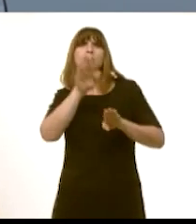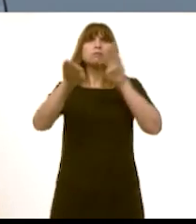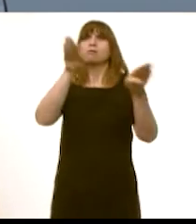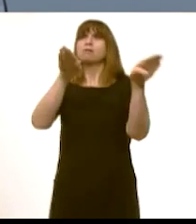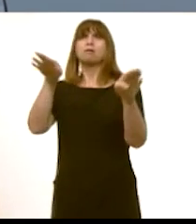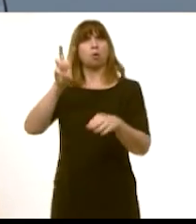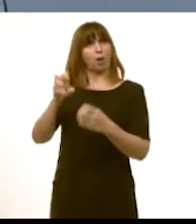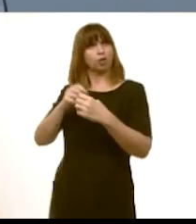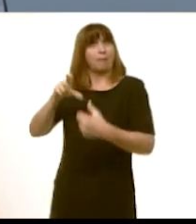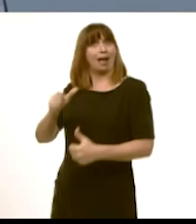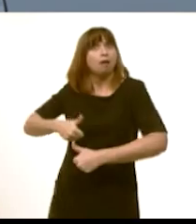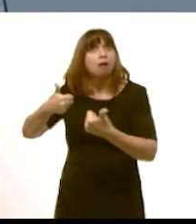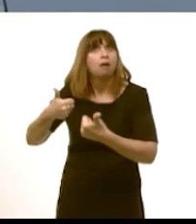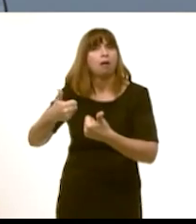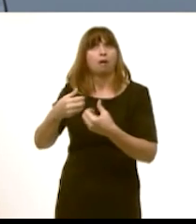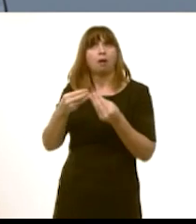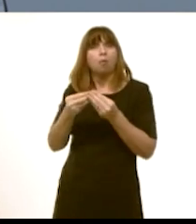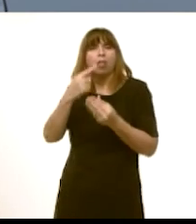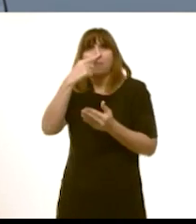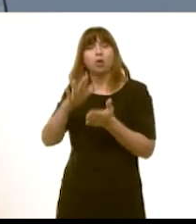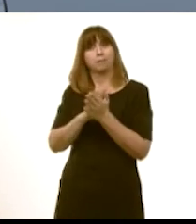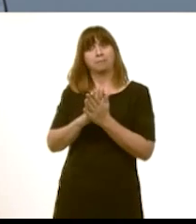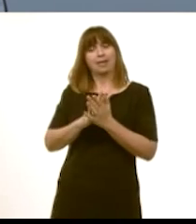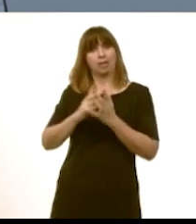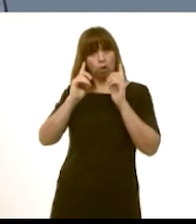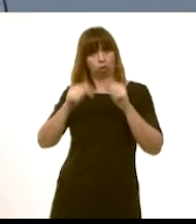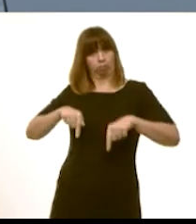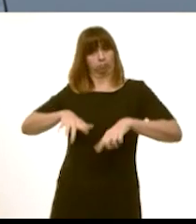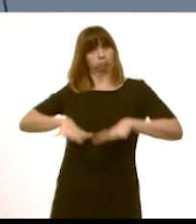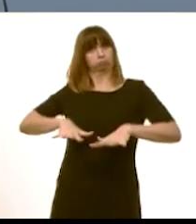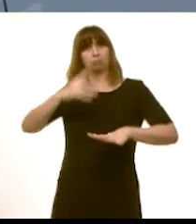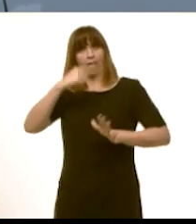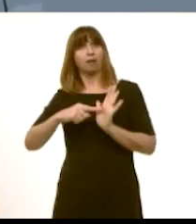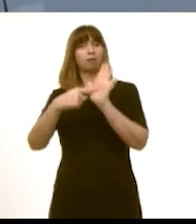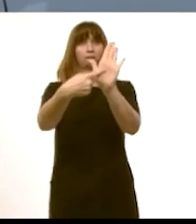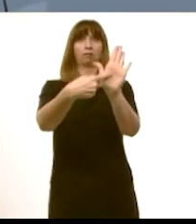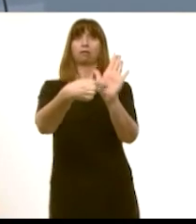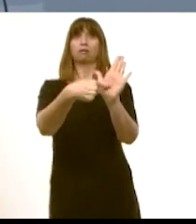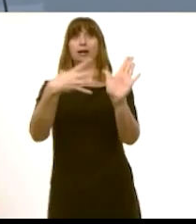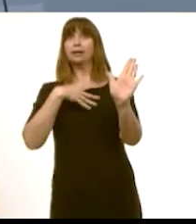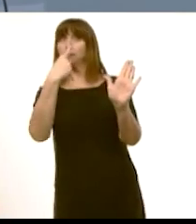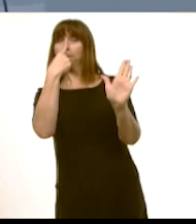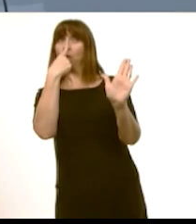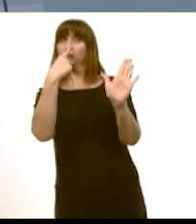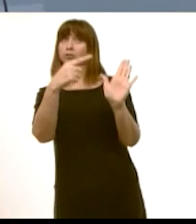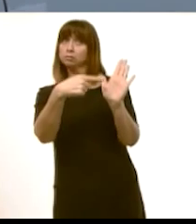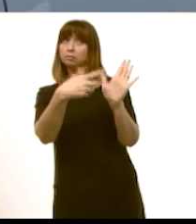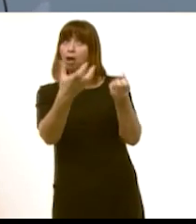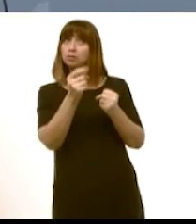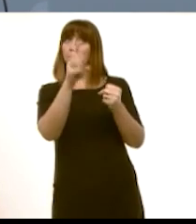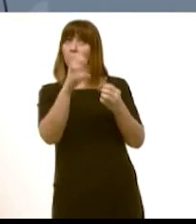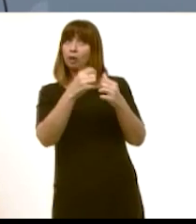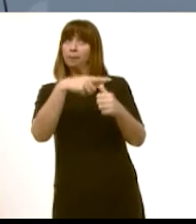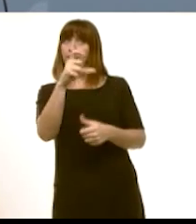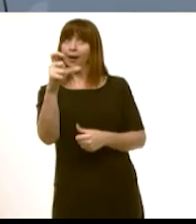Welsh Baccalaureate so that all students can use it as a currency, if you like, in the points that they need to get to higher education? I appreciate the